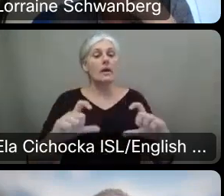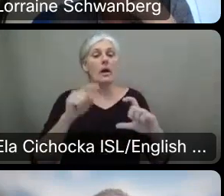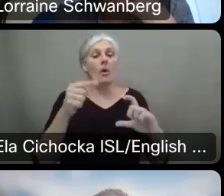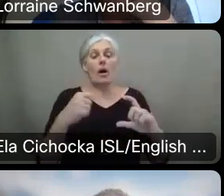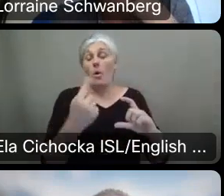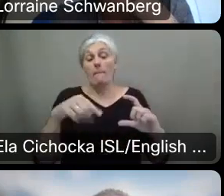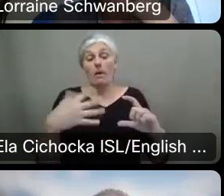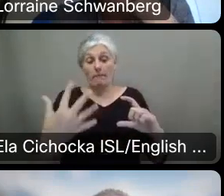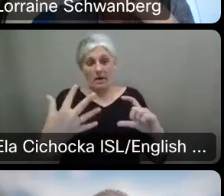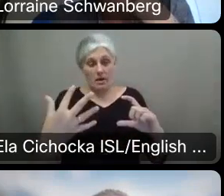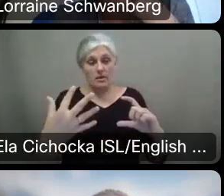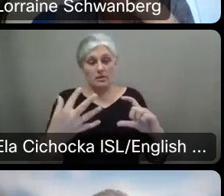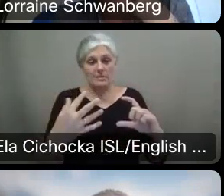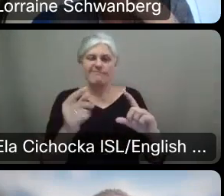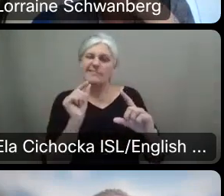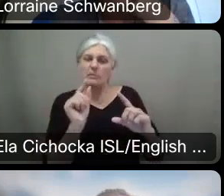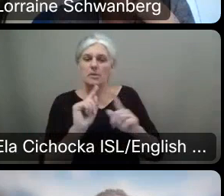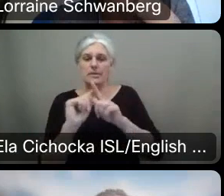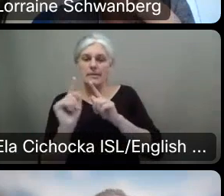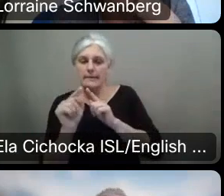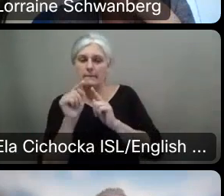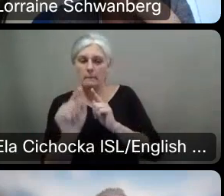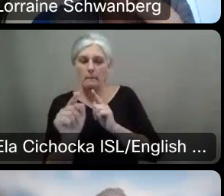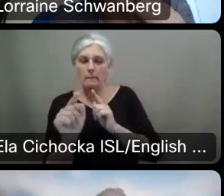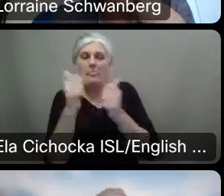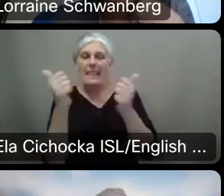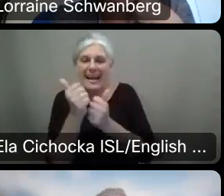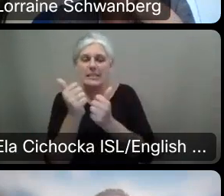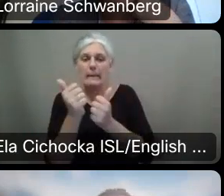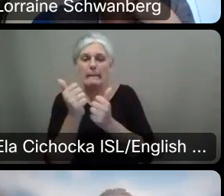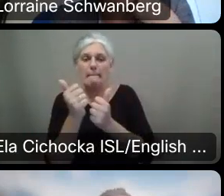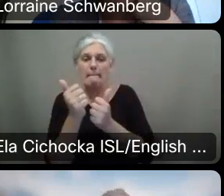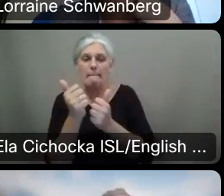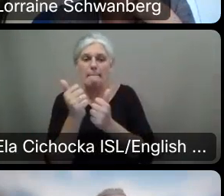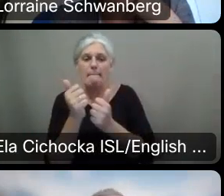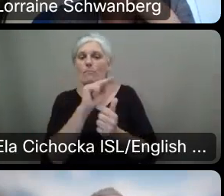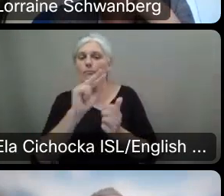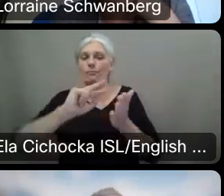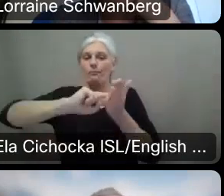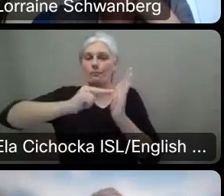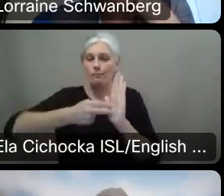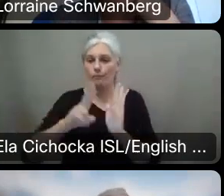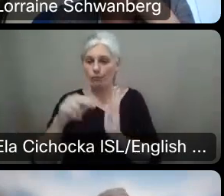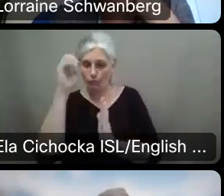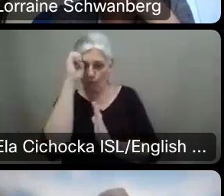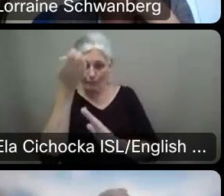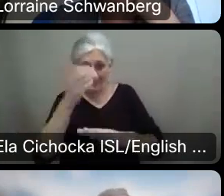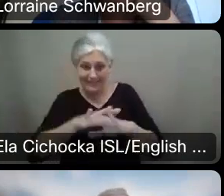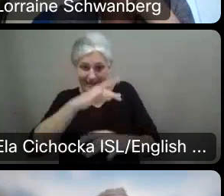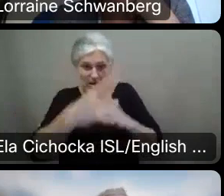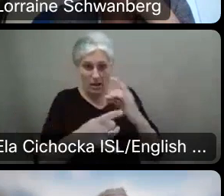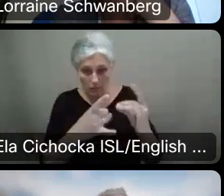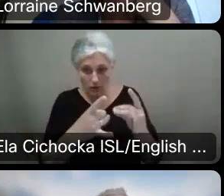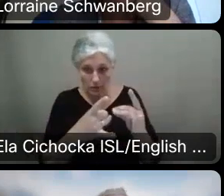So this is slightly different. So where there wasn't any unintended and unanticipated death occurring in an otherwise